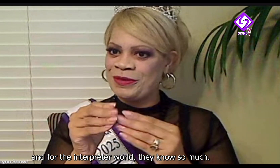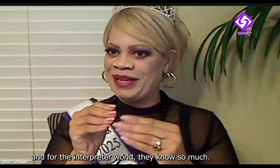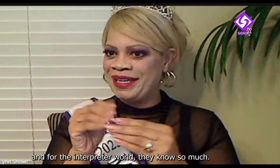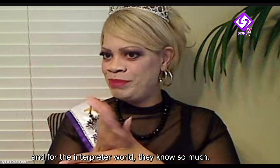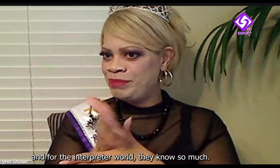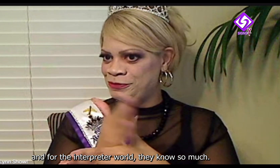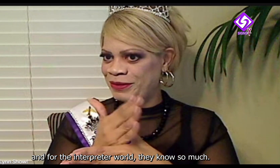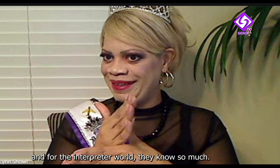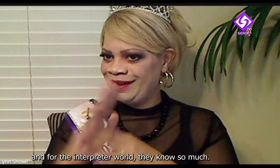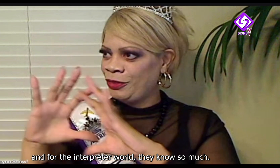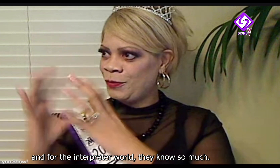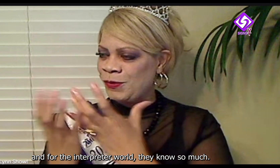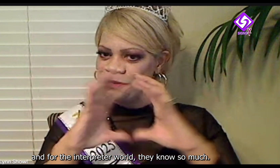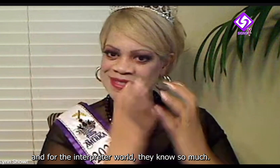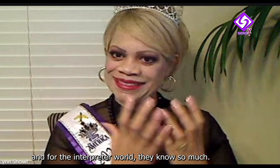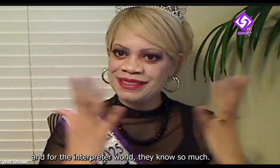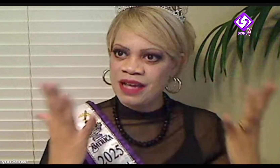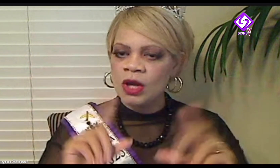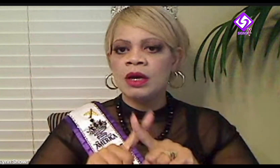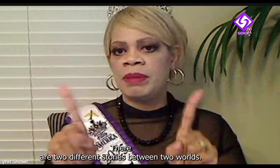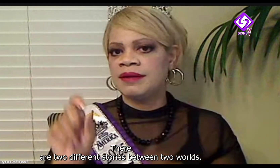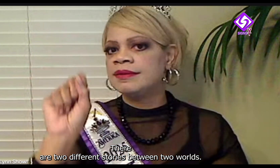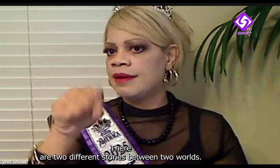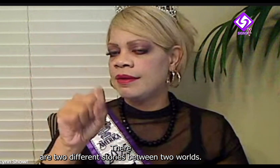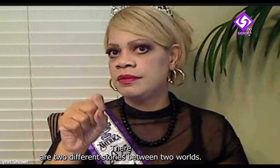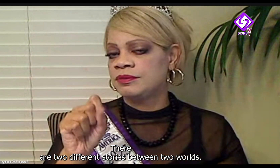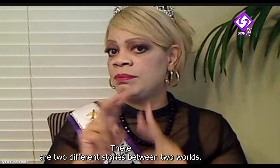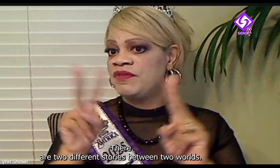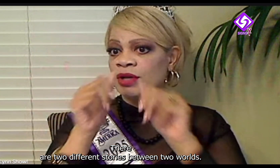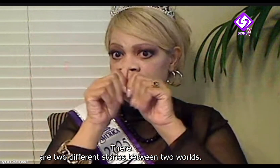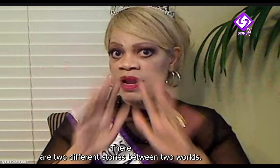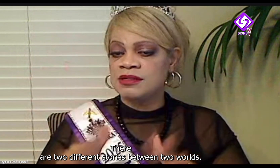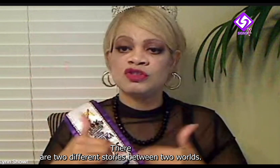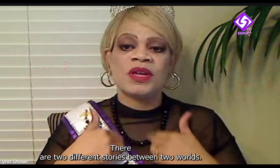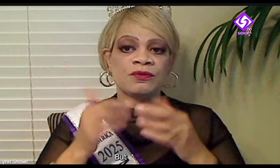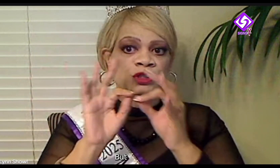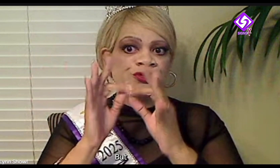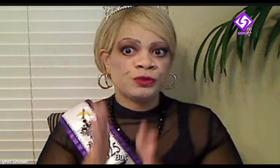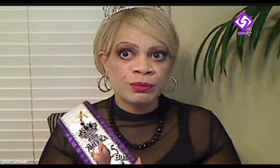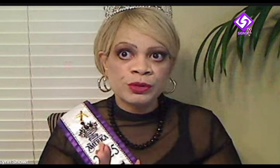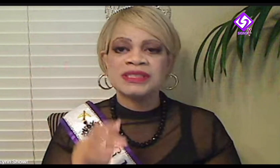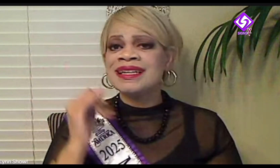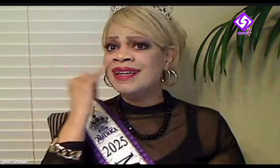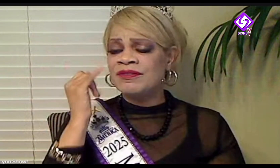interpreter world, they know so much. There are two different stories between two worlds, but